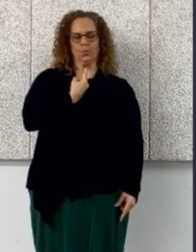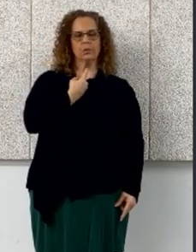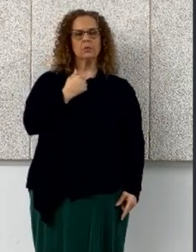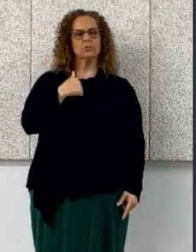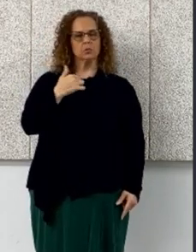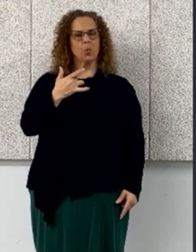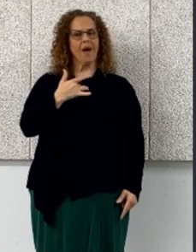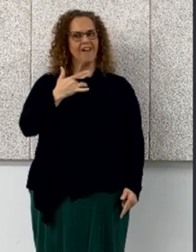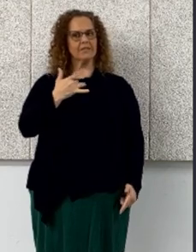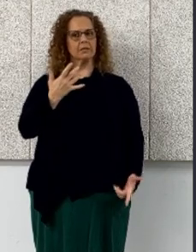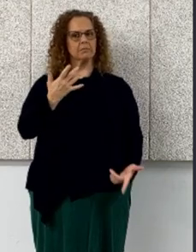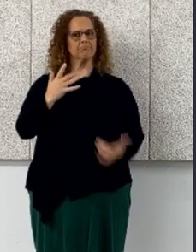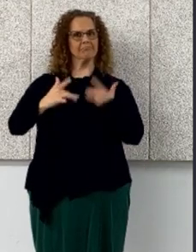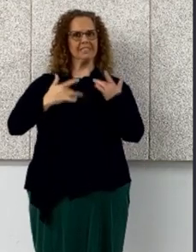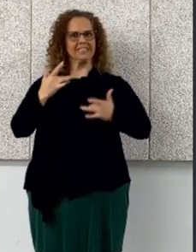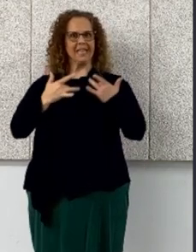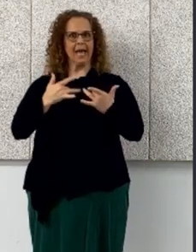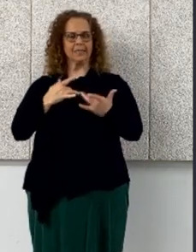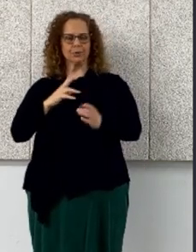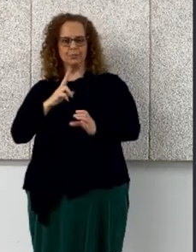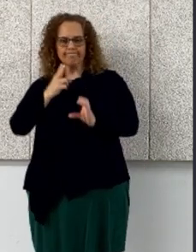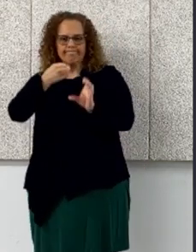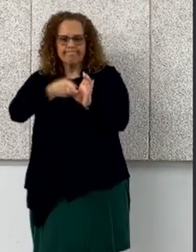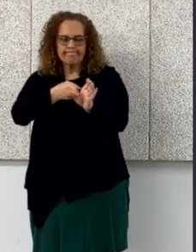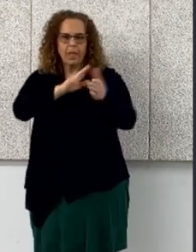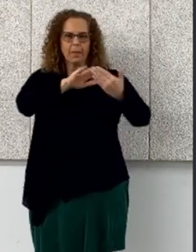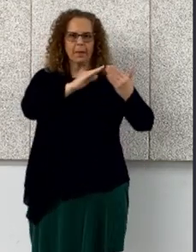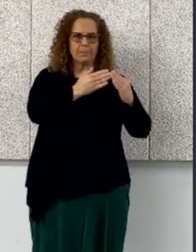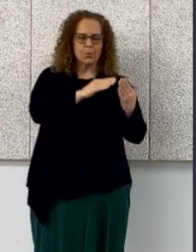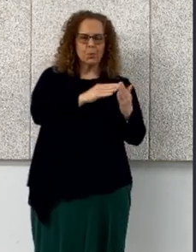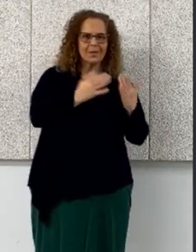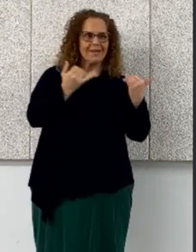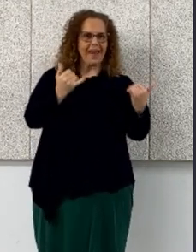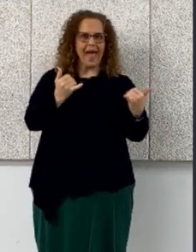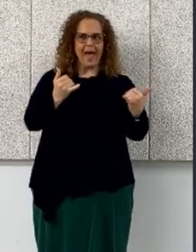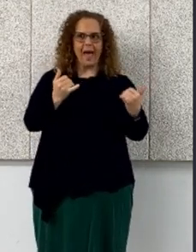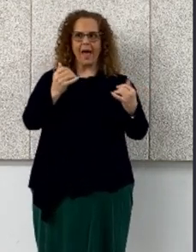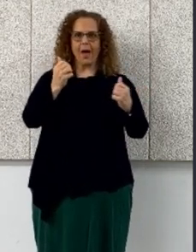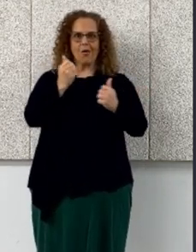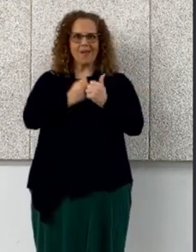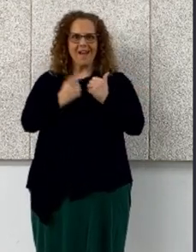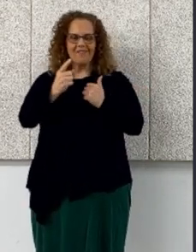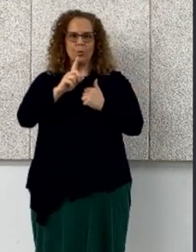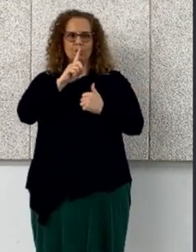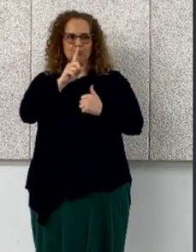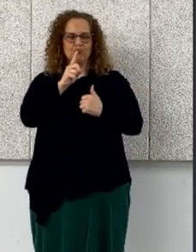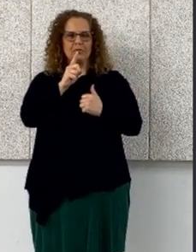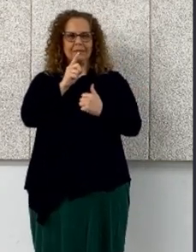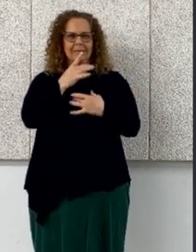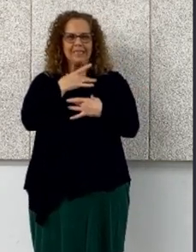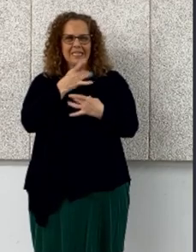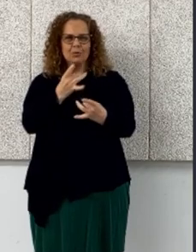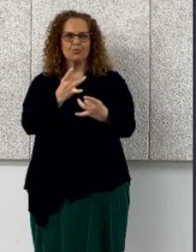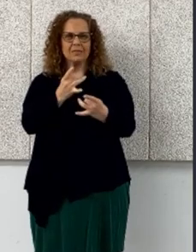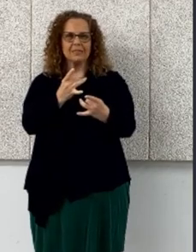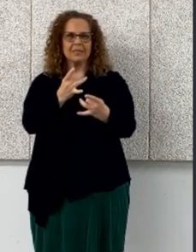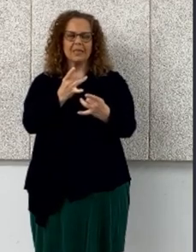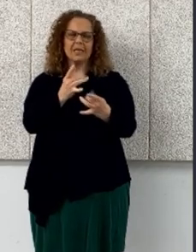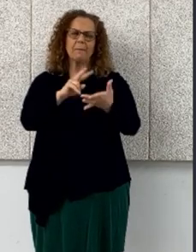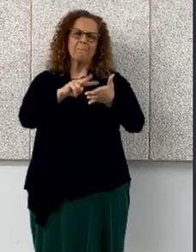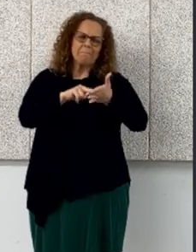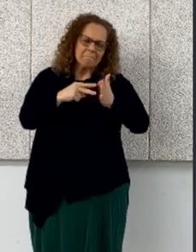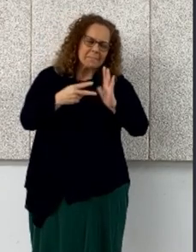very excited to come into the community at a time where everyone is really deeply interested in meaningful partnerships.